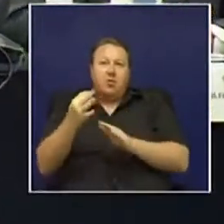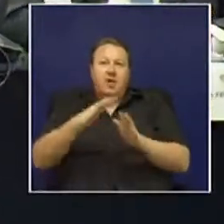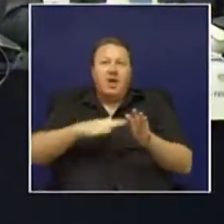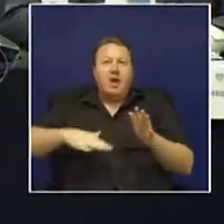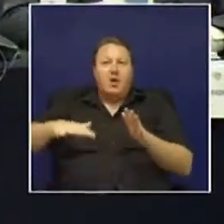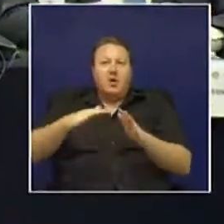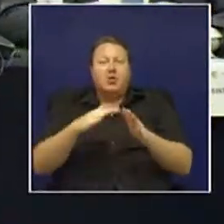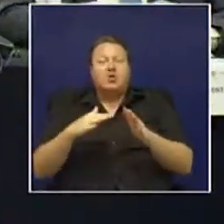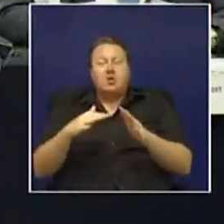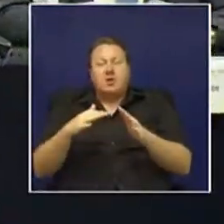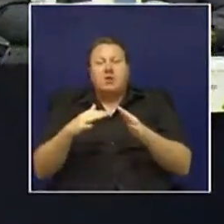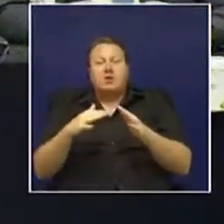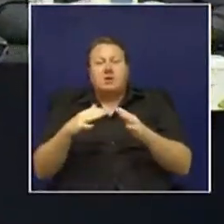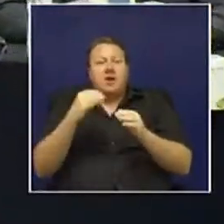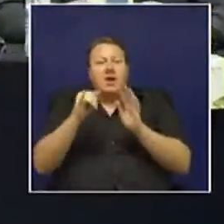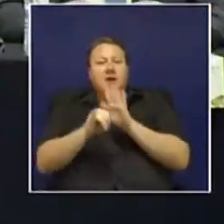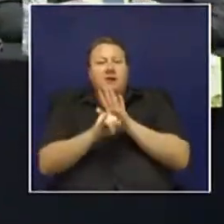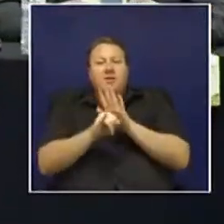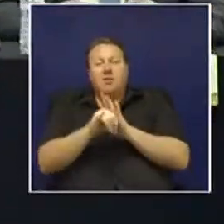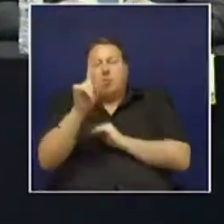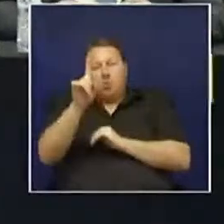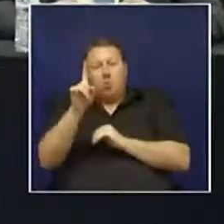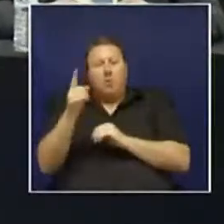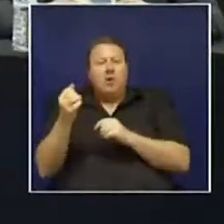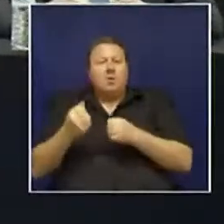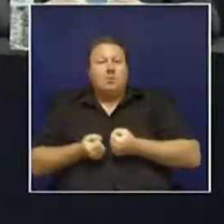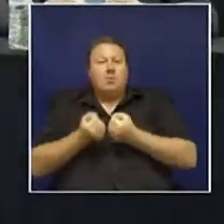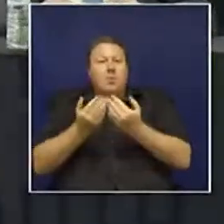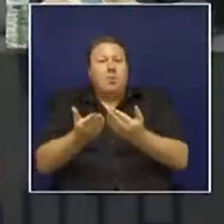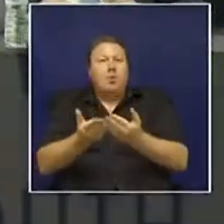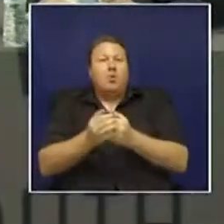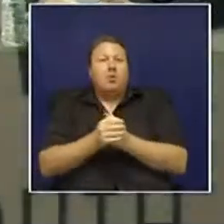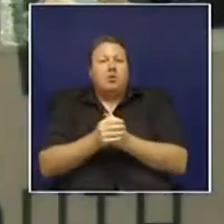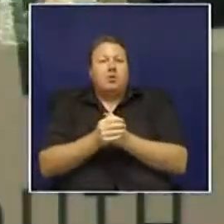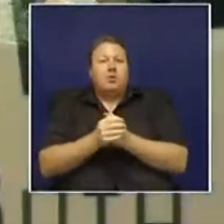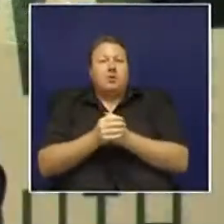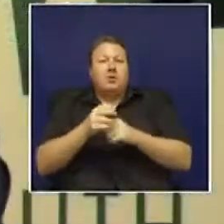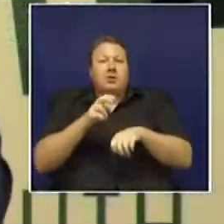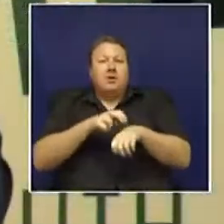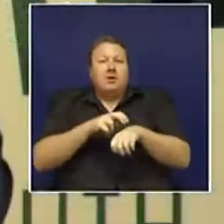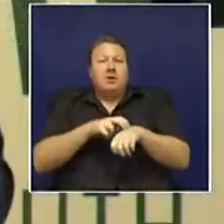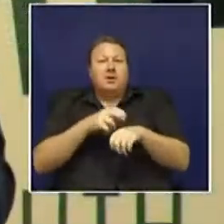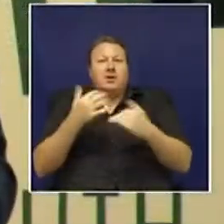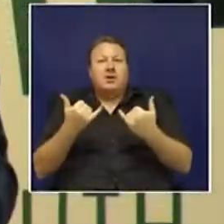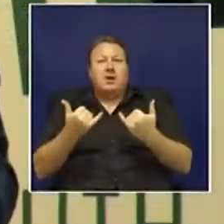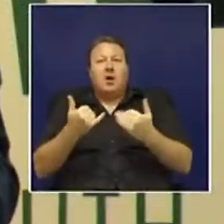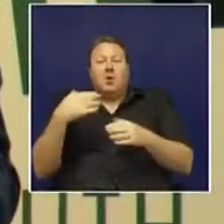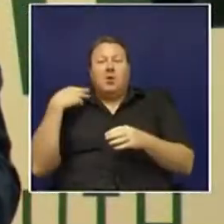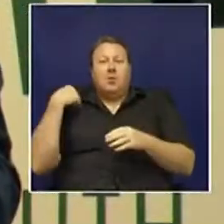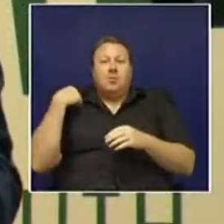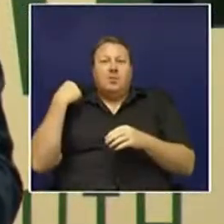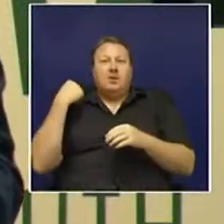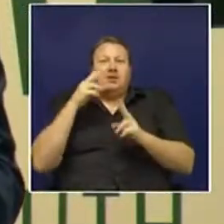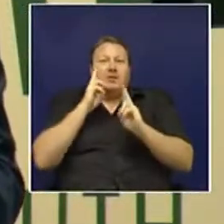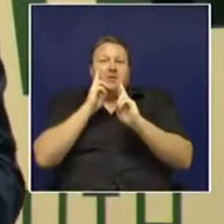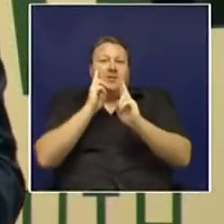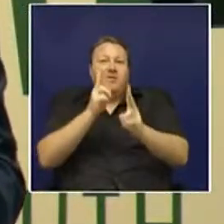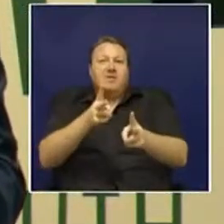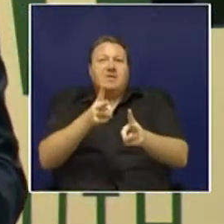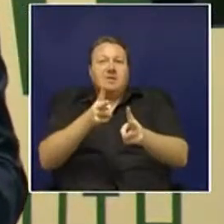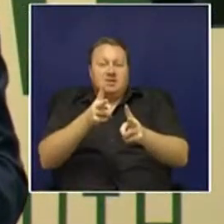There's 1 site which is proposed. All we need is the minister to go and visit the sites and make the